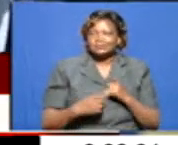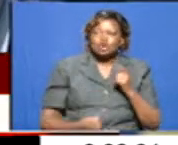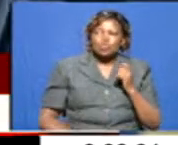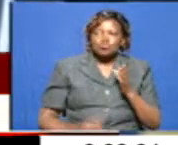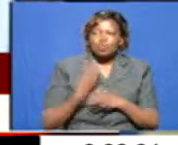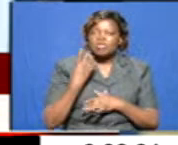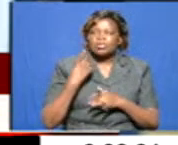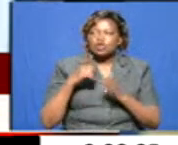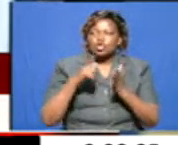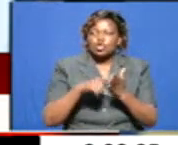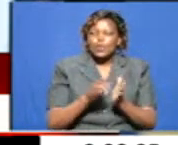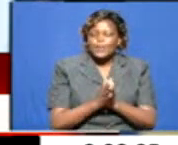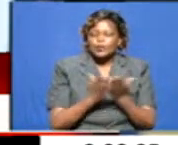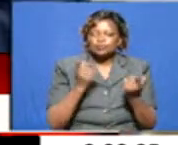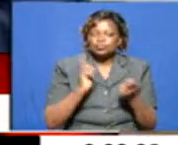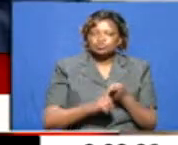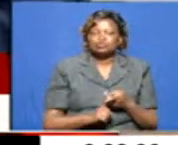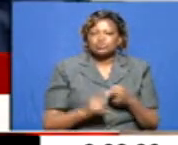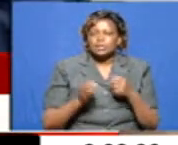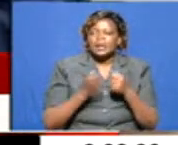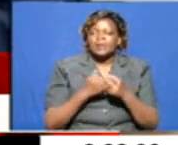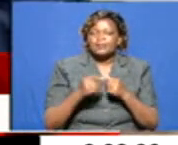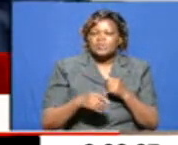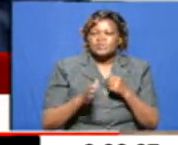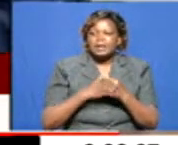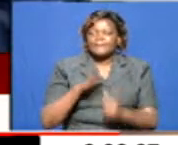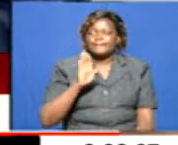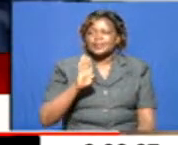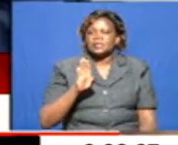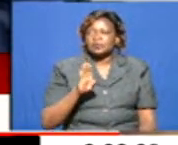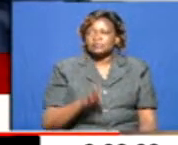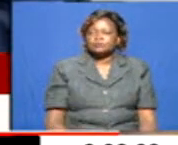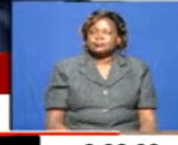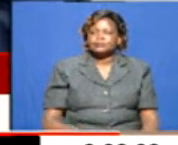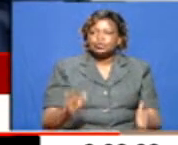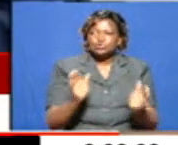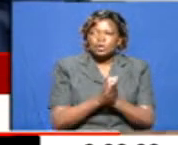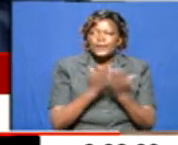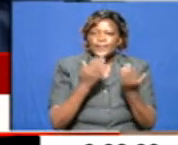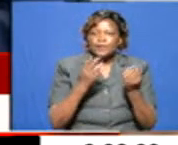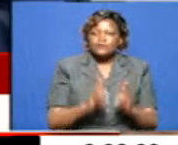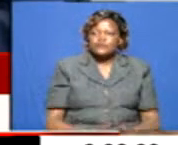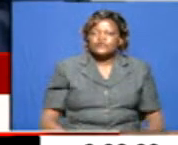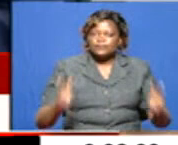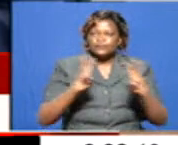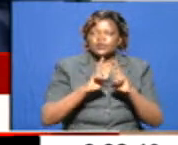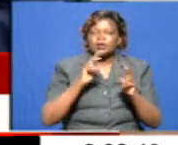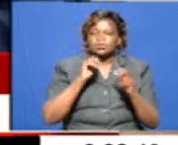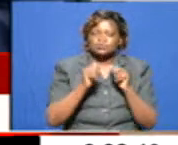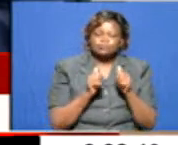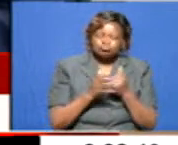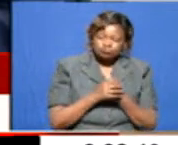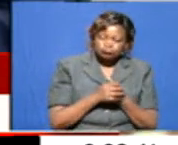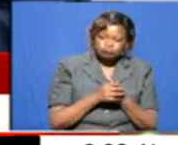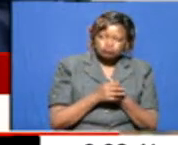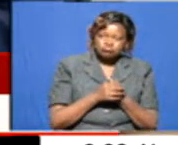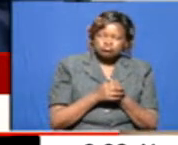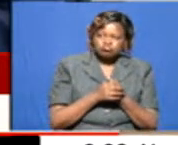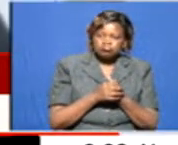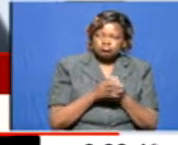to 8.9 billion shillings. Book value now above 300 francs per share. That's our